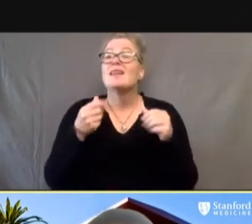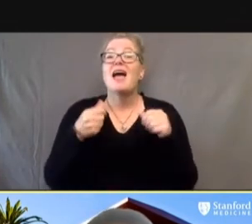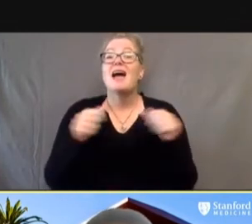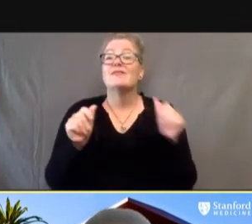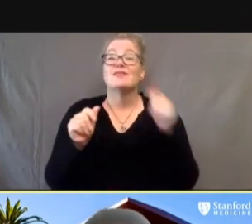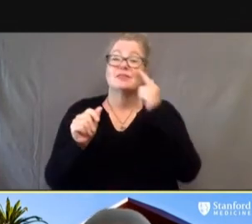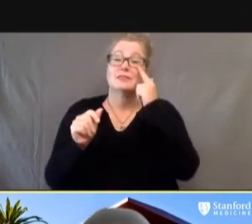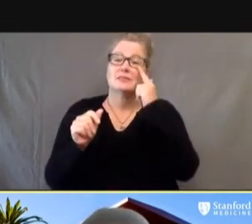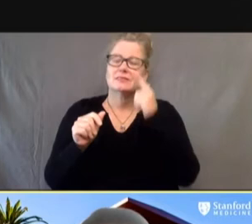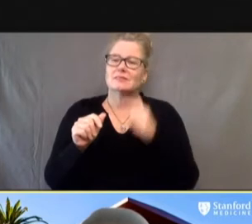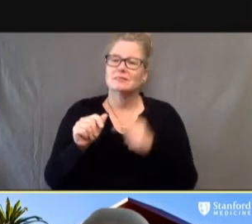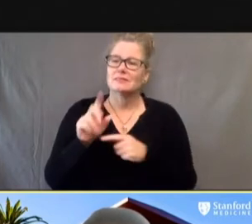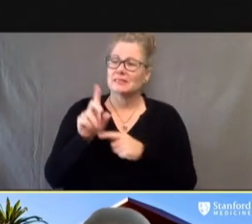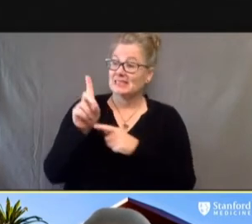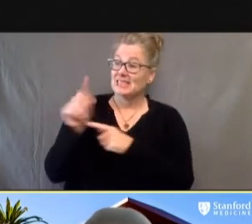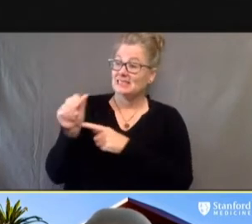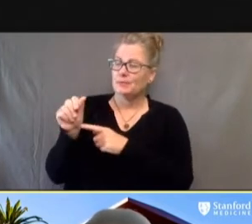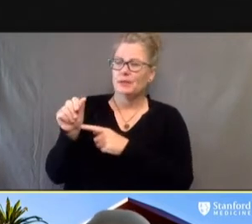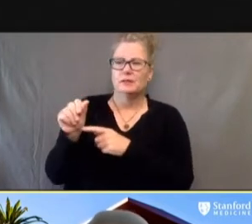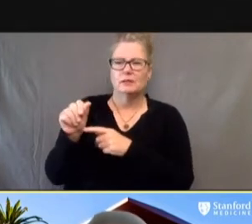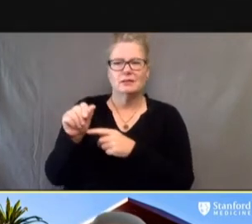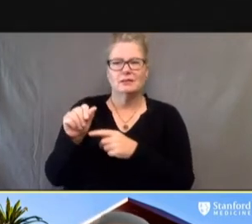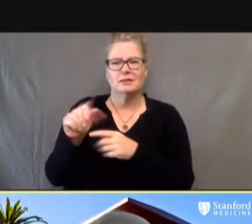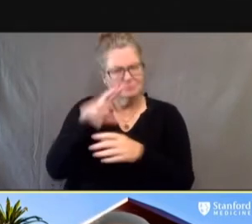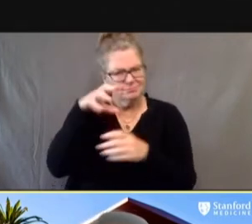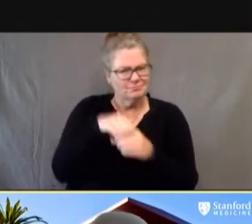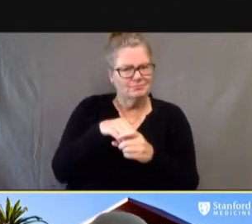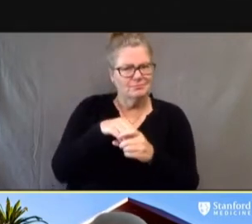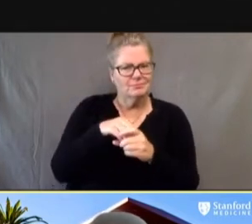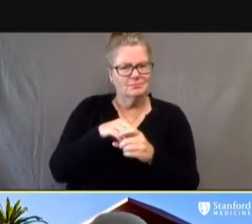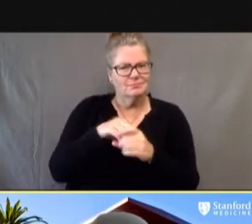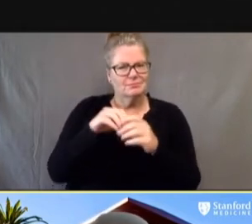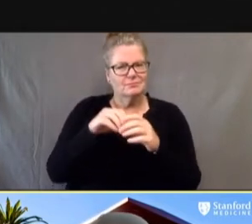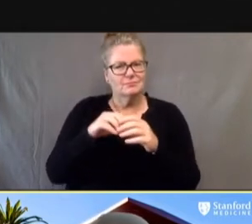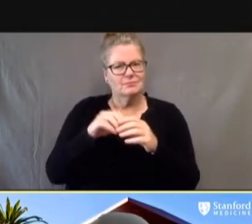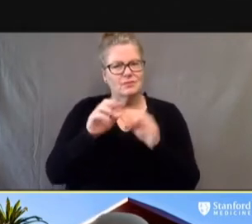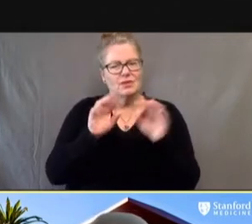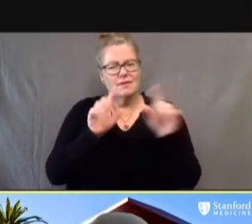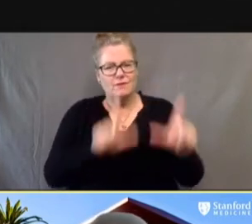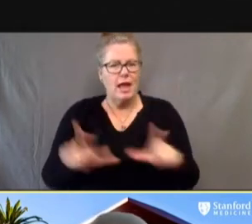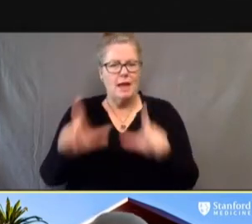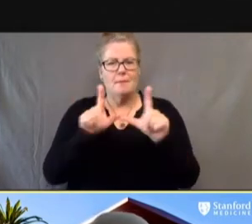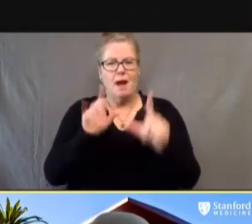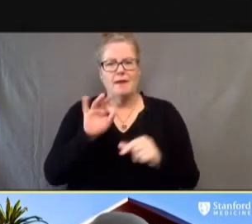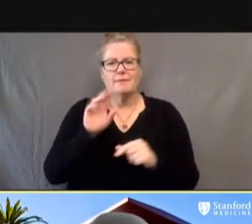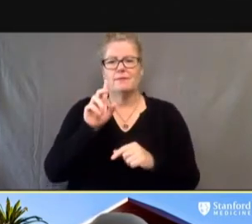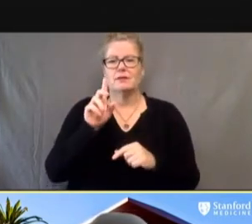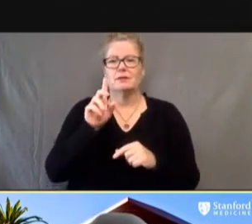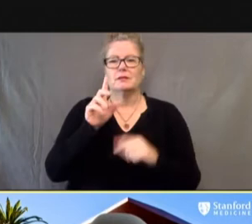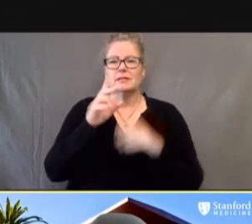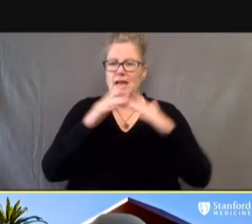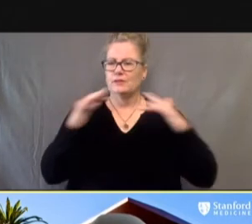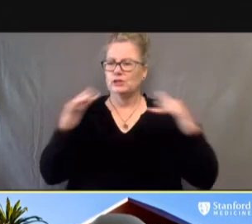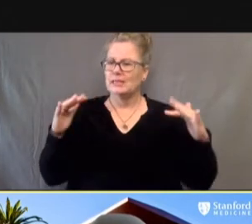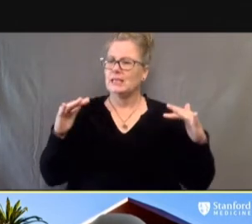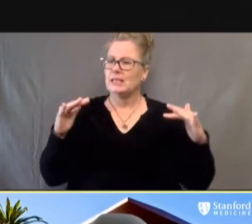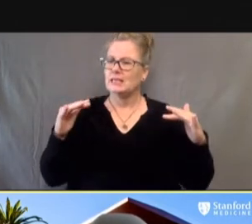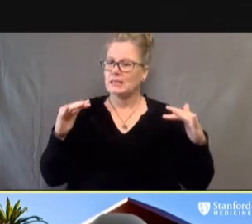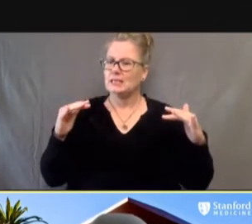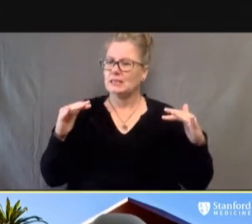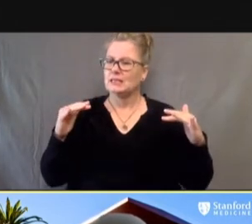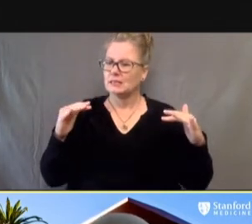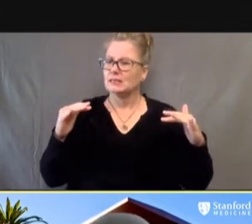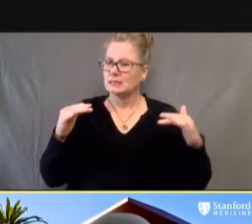as a valued form of diversity here at the medical school. So in doing so, we've also built a lot of allyship with